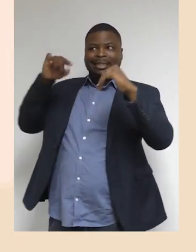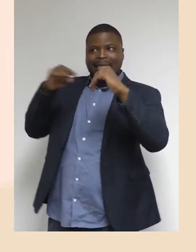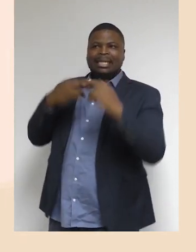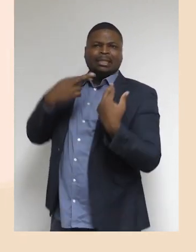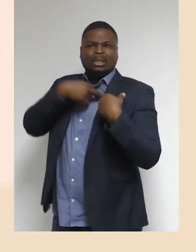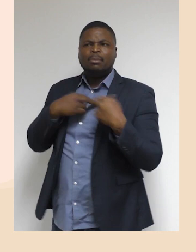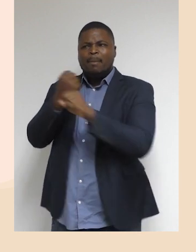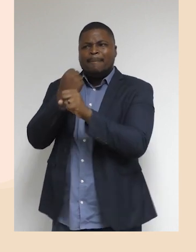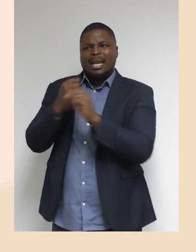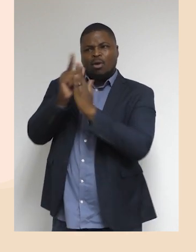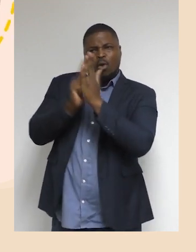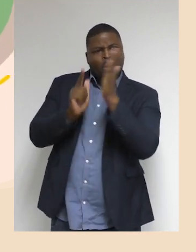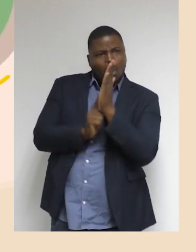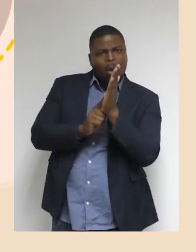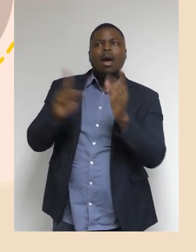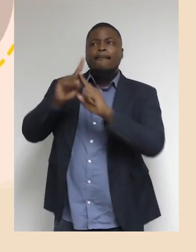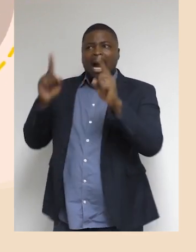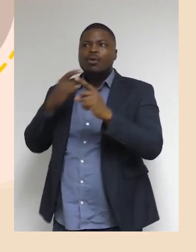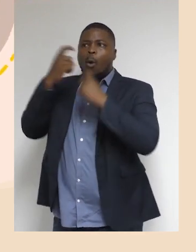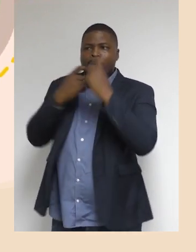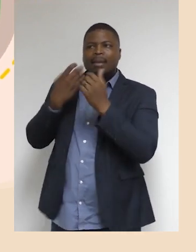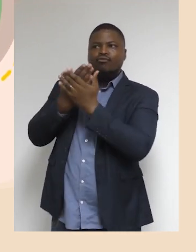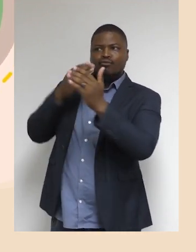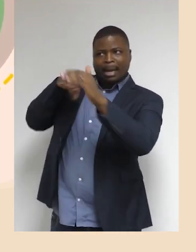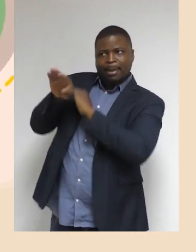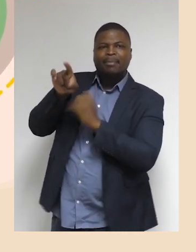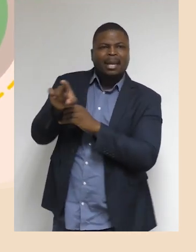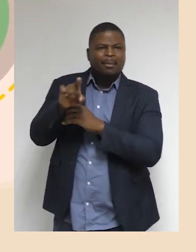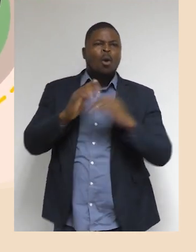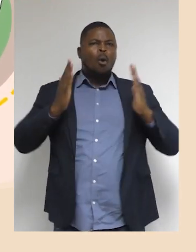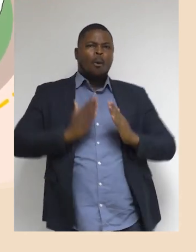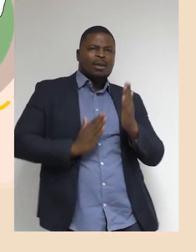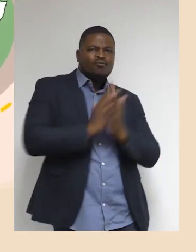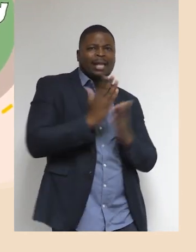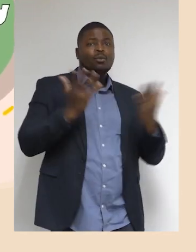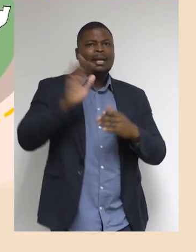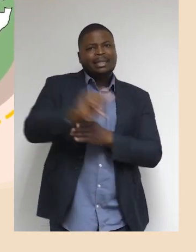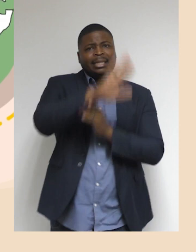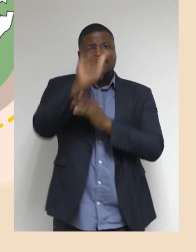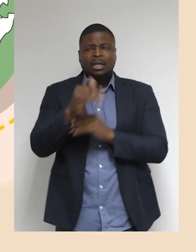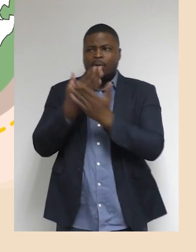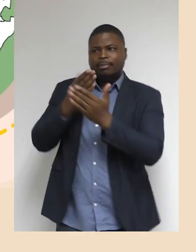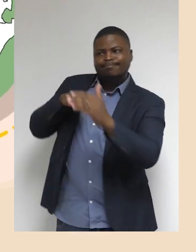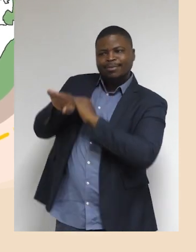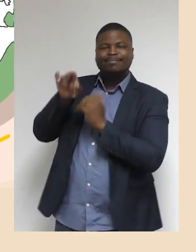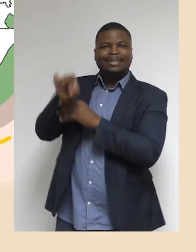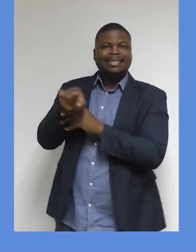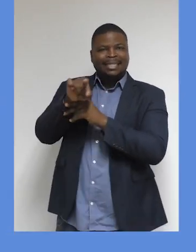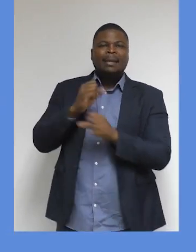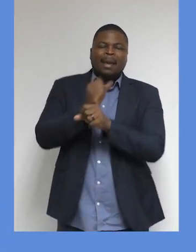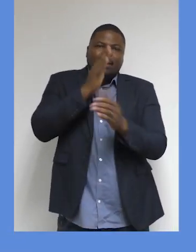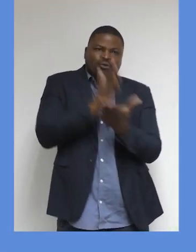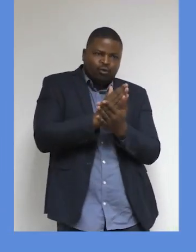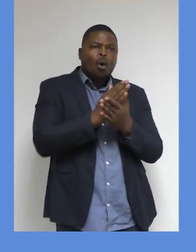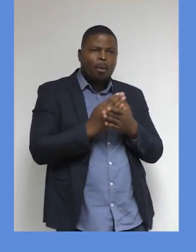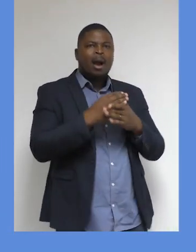but also as an oversight body whose function includes monitoring the attainment of human rights in the country and ensuring that the 3